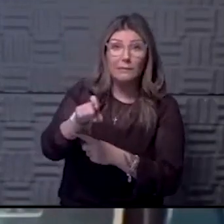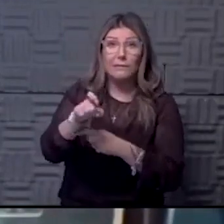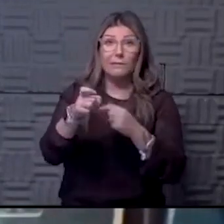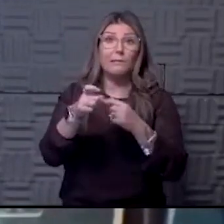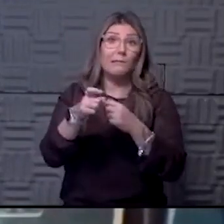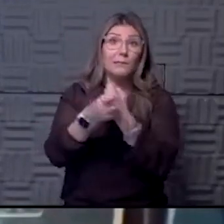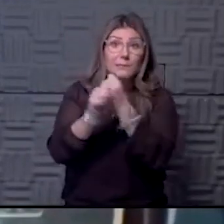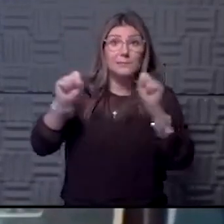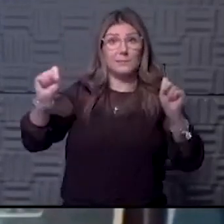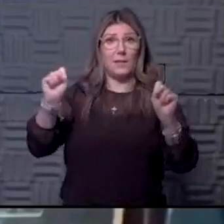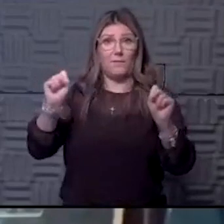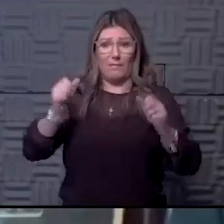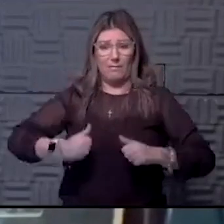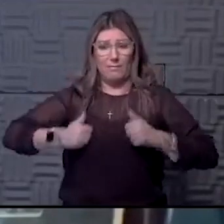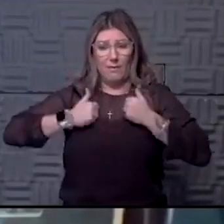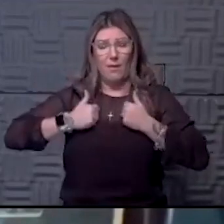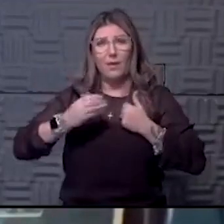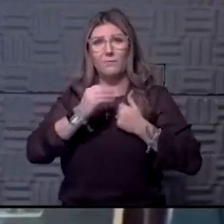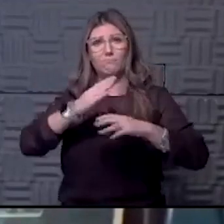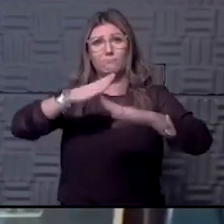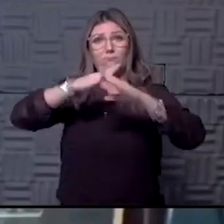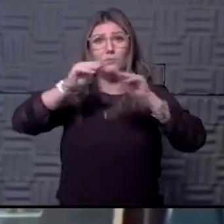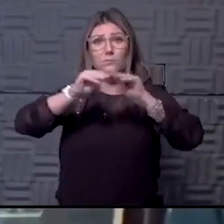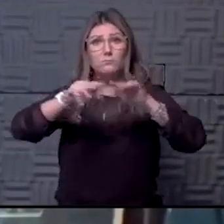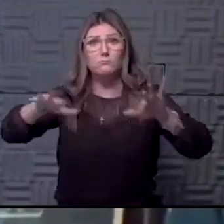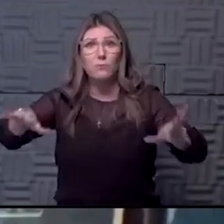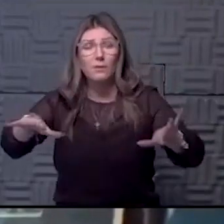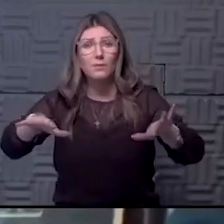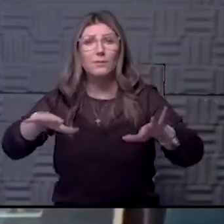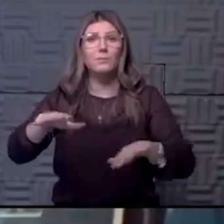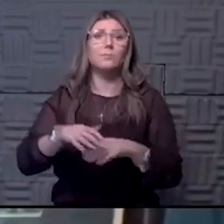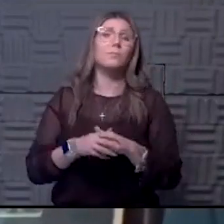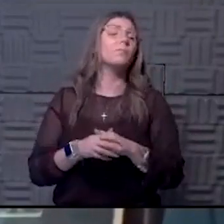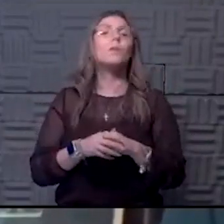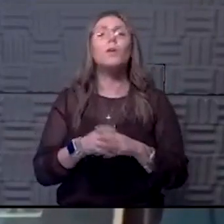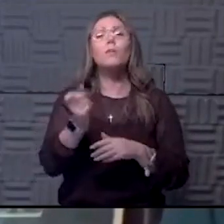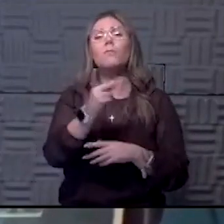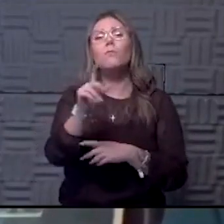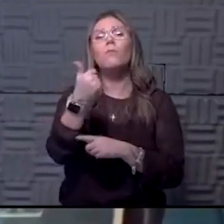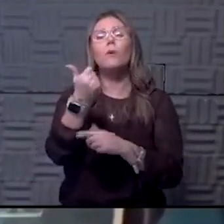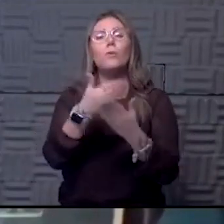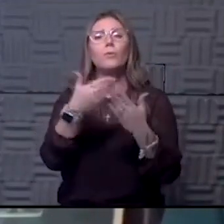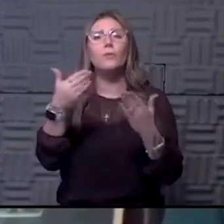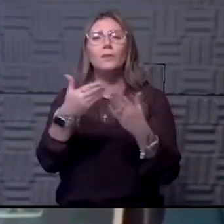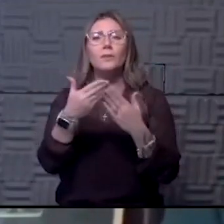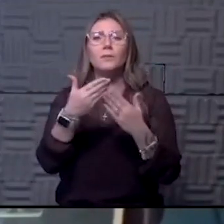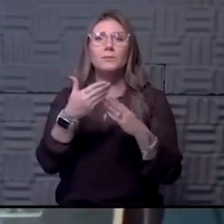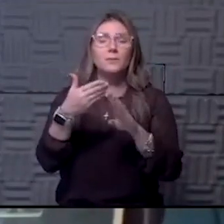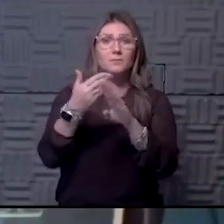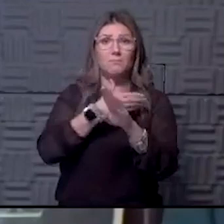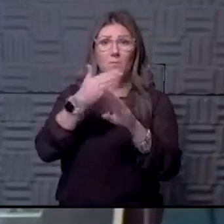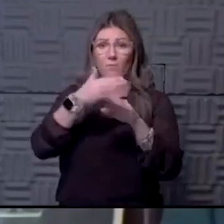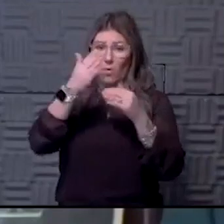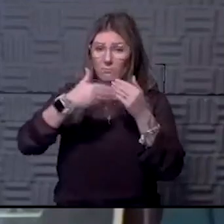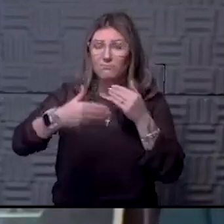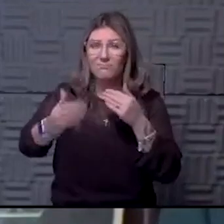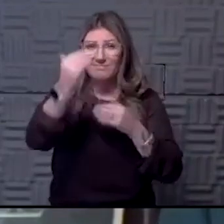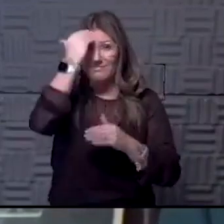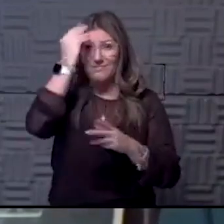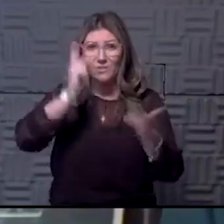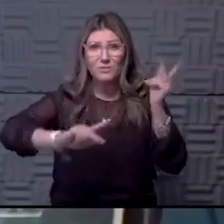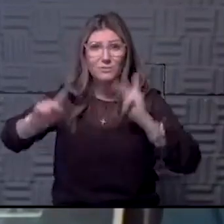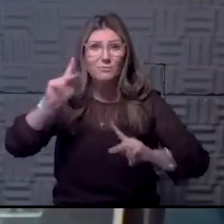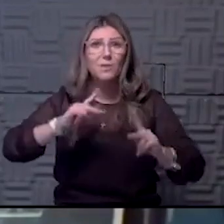people's lives and preventing the spread of the vaccine. Maybe a couple of other things before you move on to the knowledgeable people on the